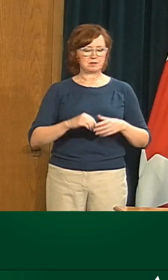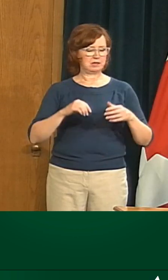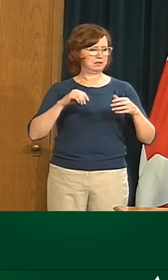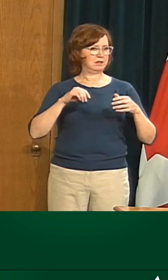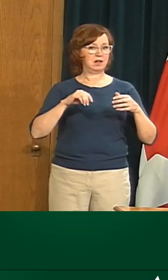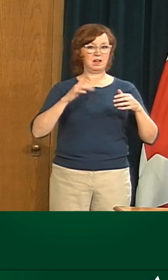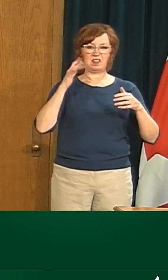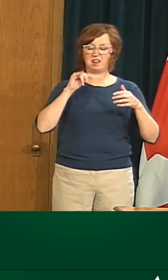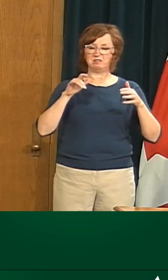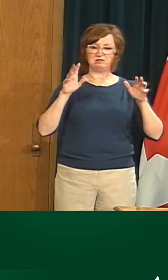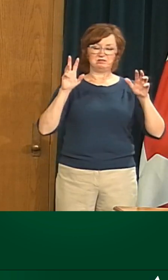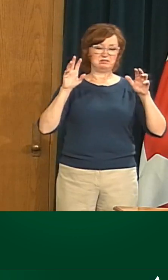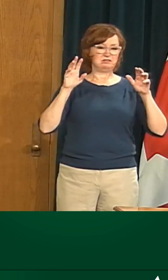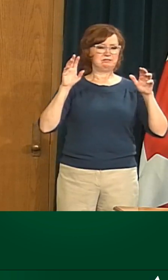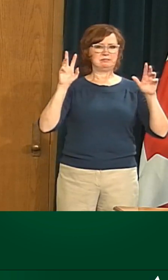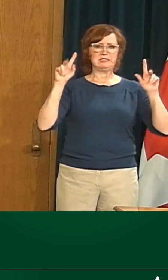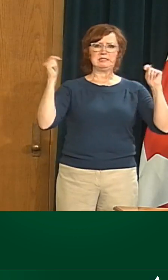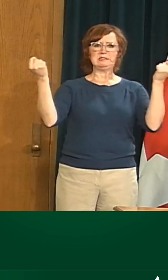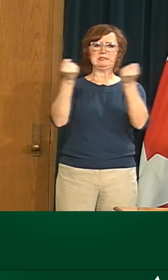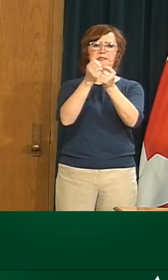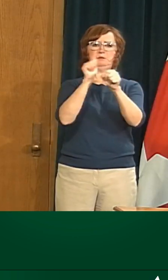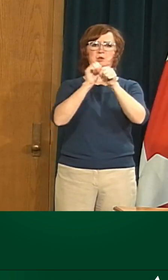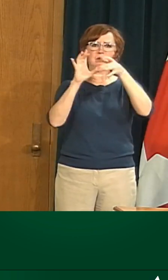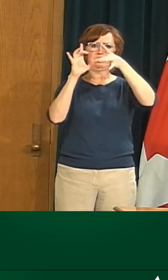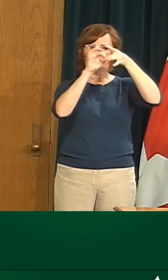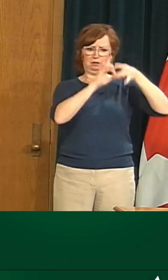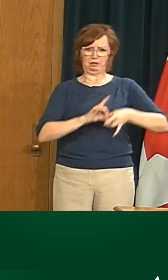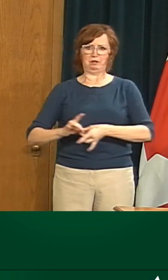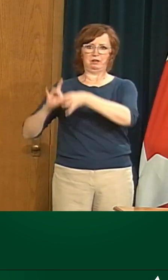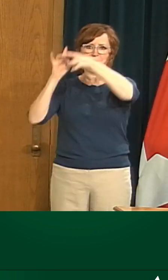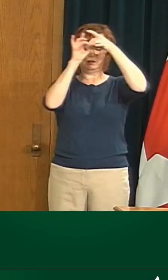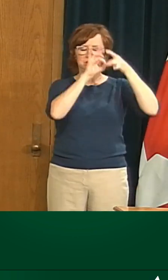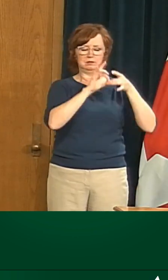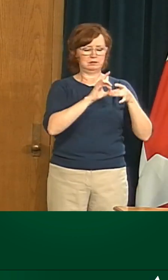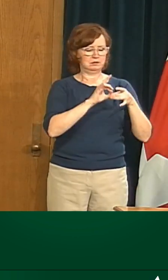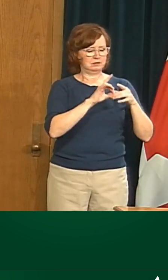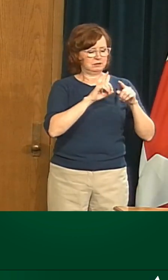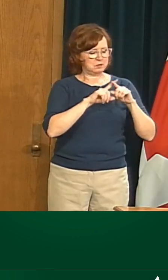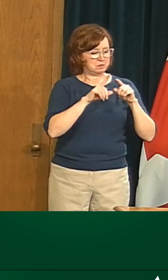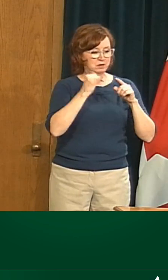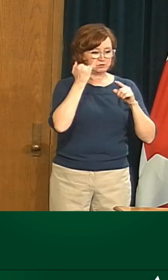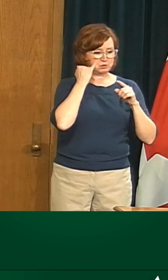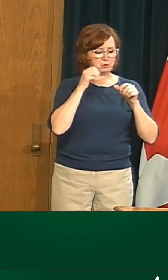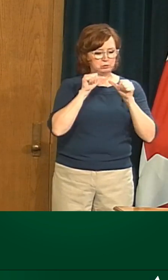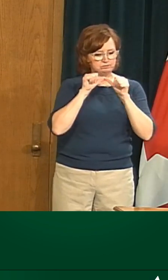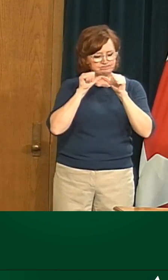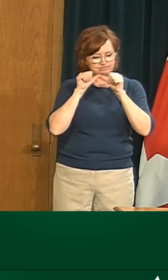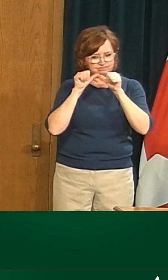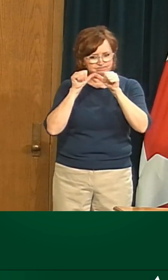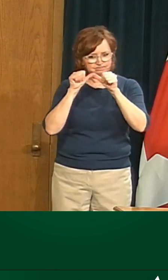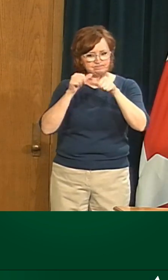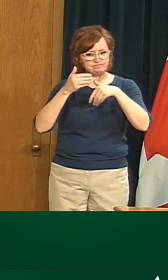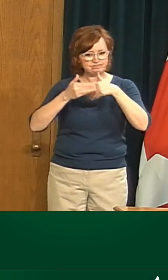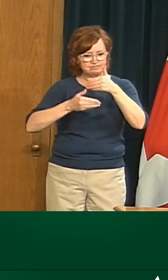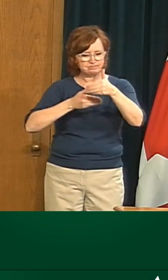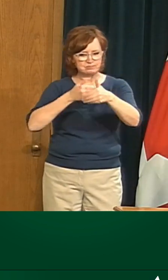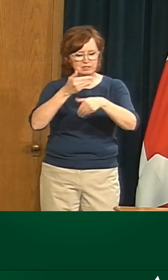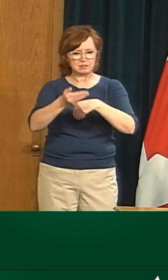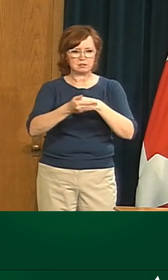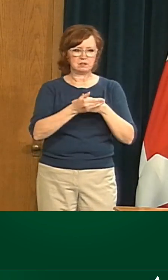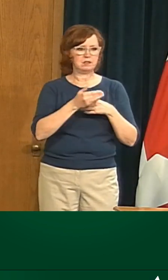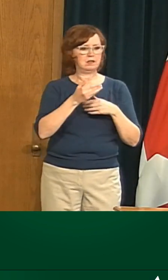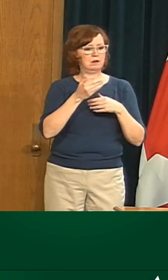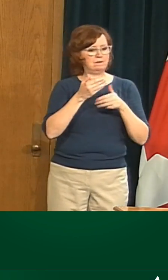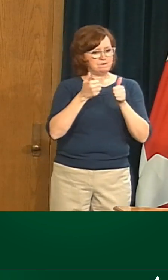we have been doing, I think we will be just fine over the course of the next number of days, weeks, and months. In